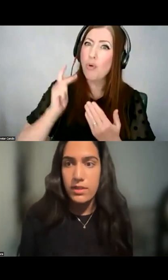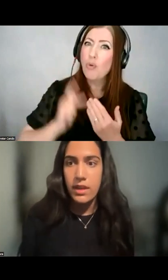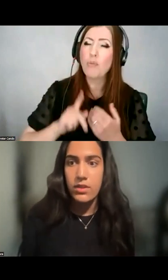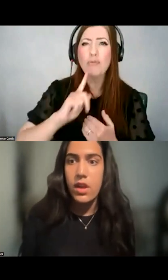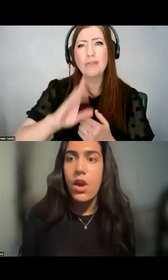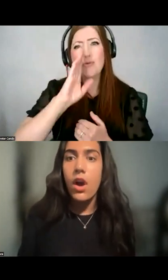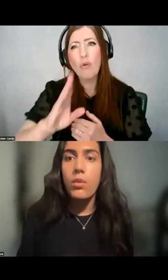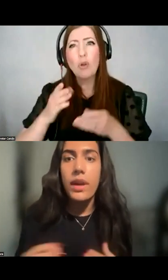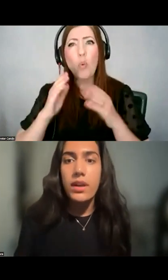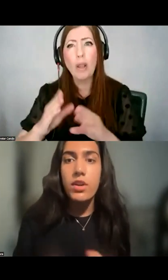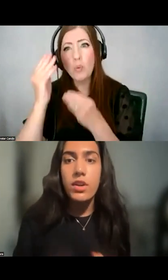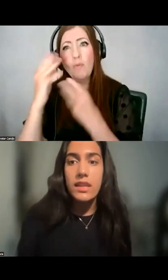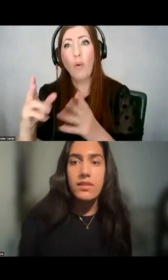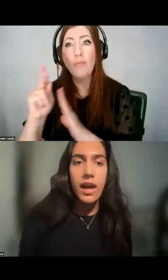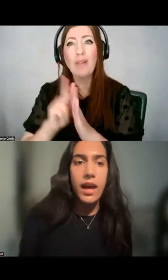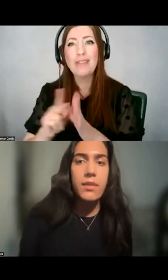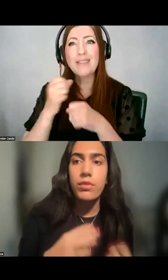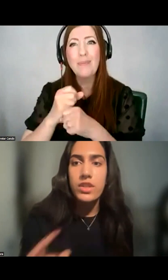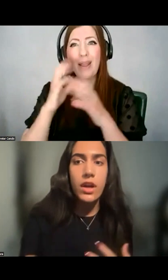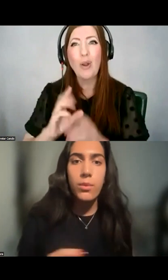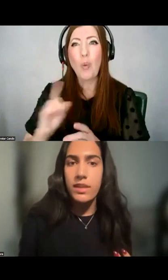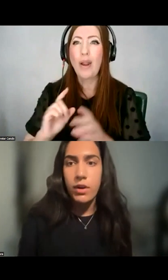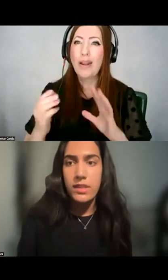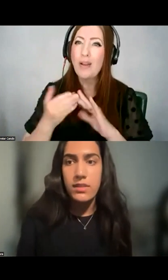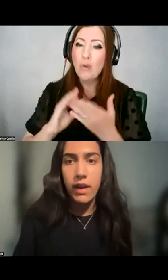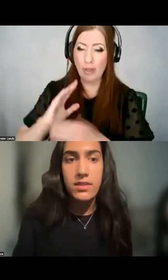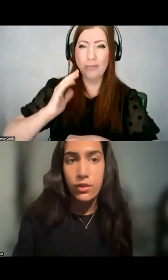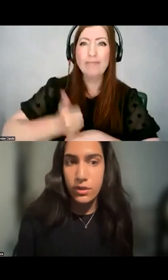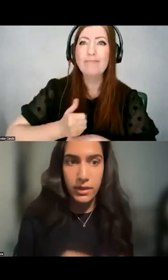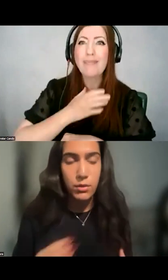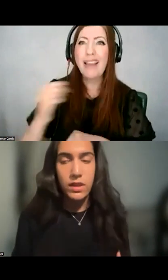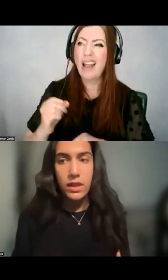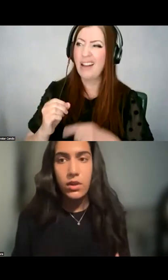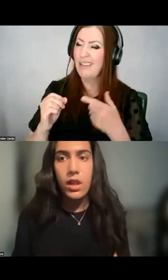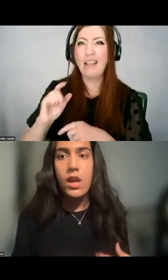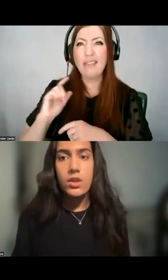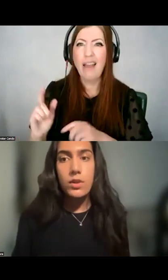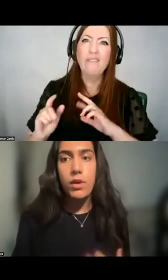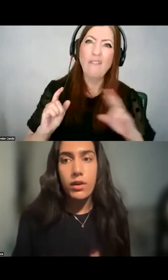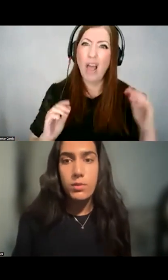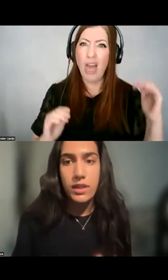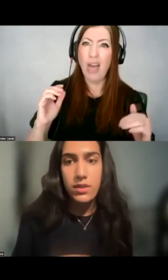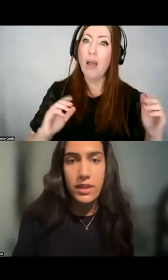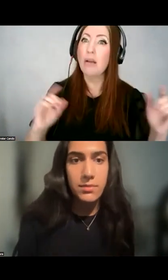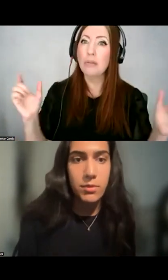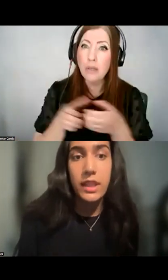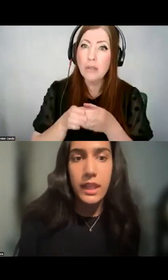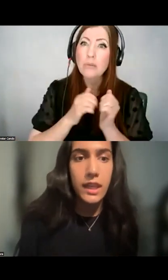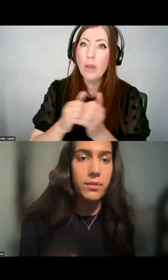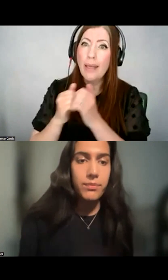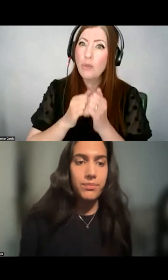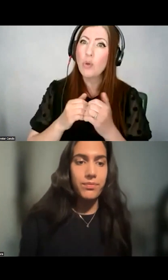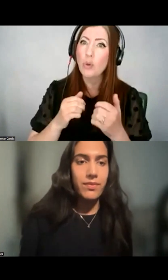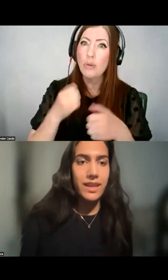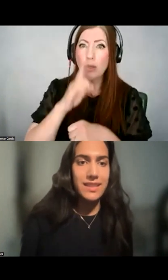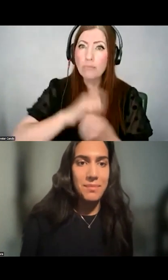inform policymakers on where community needs lie, bridge otherwise partisan divides, and ultimately move the needle towards progress where it's so desperately